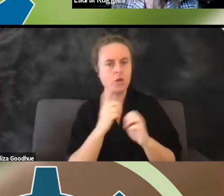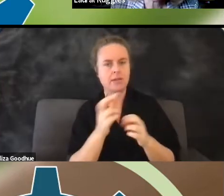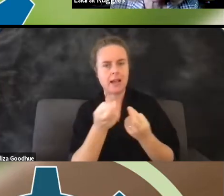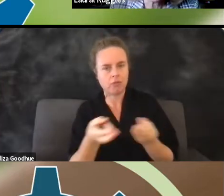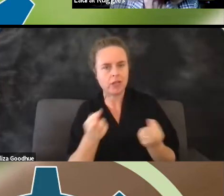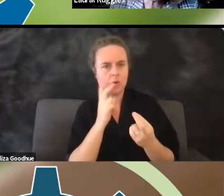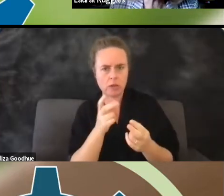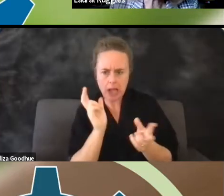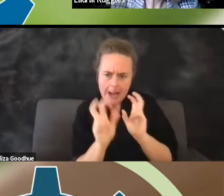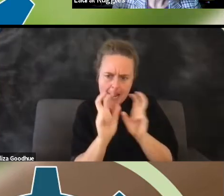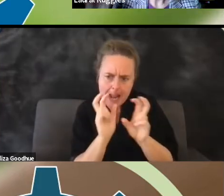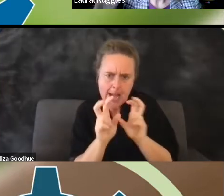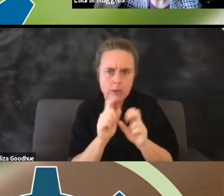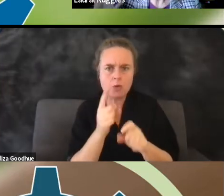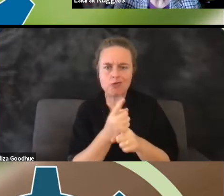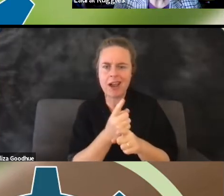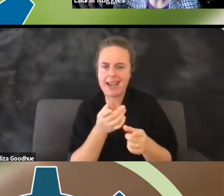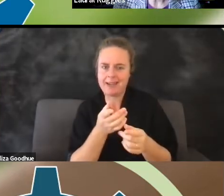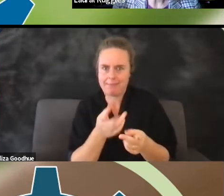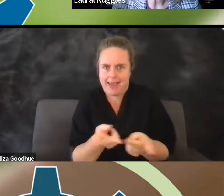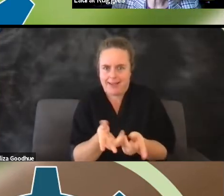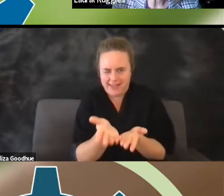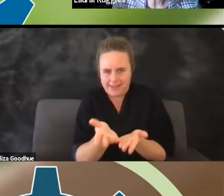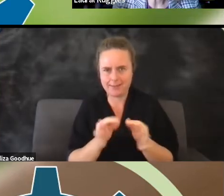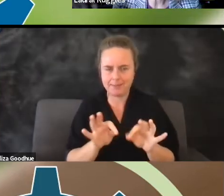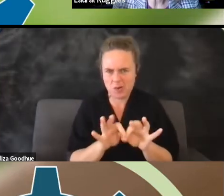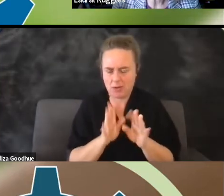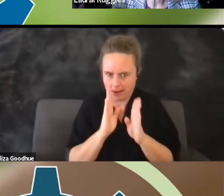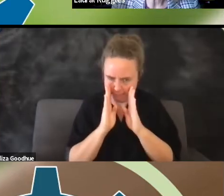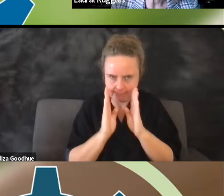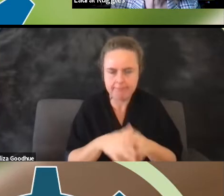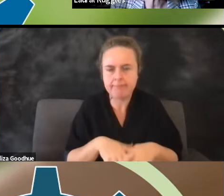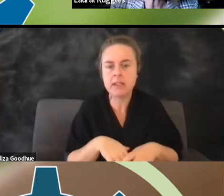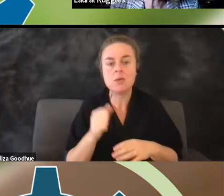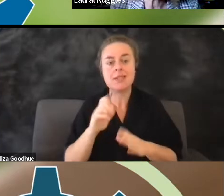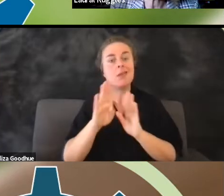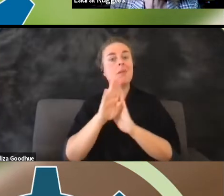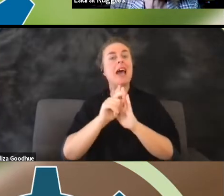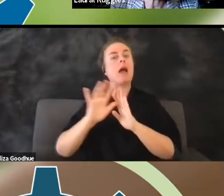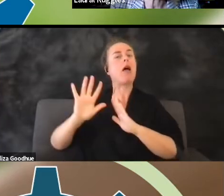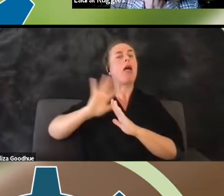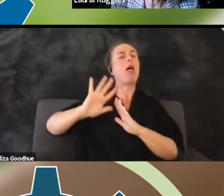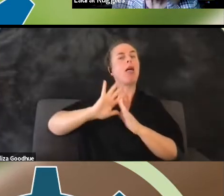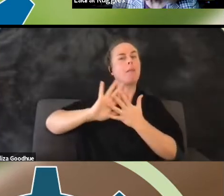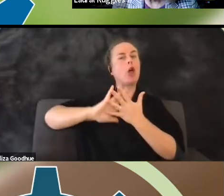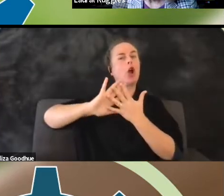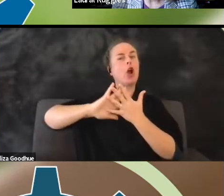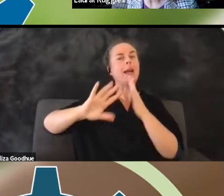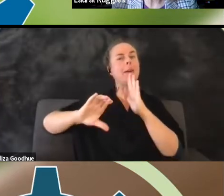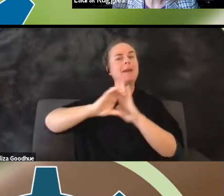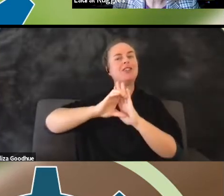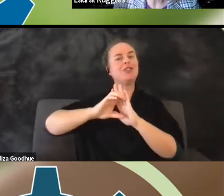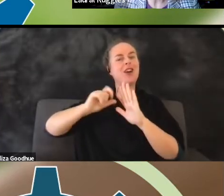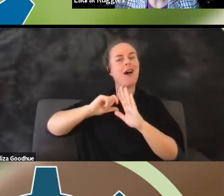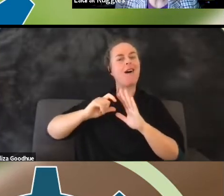things. Now, you'll see in the background this really fuzzy picture, and that is my feeble